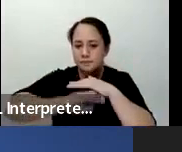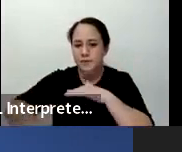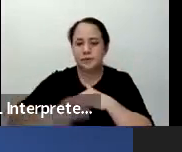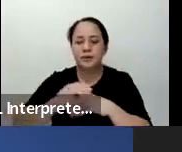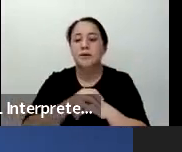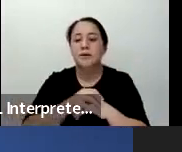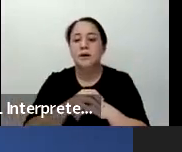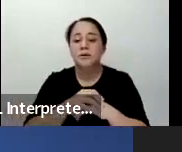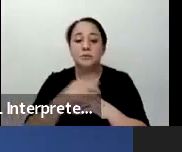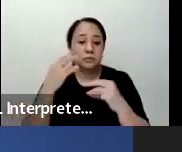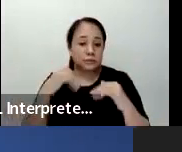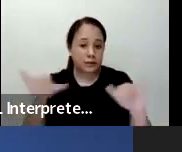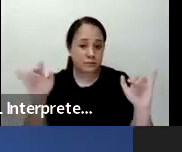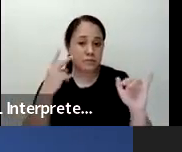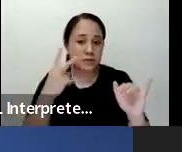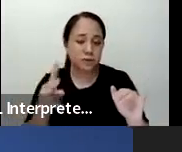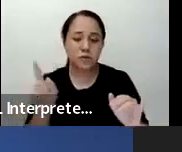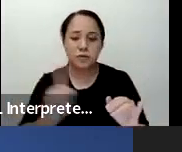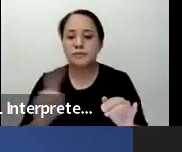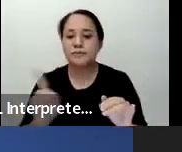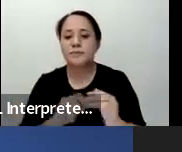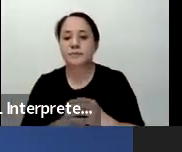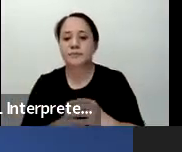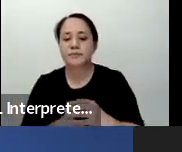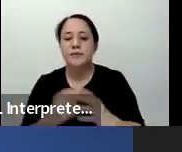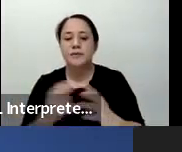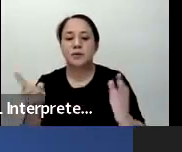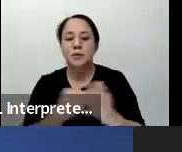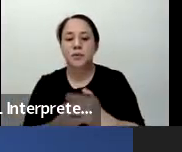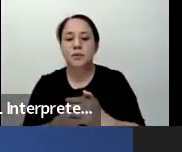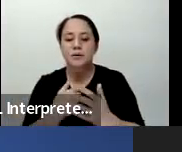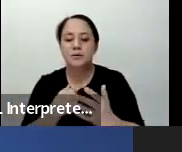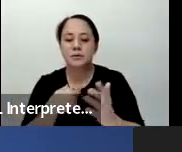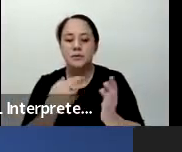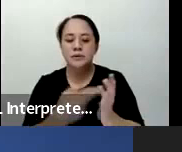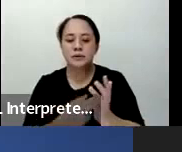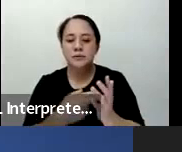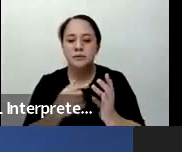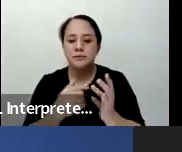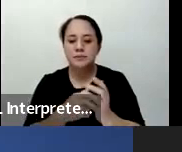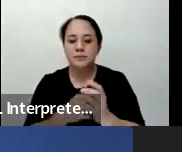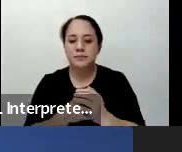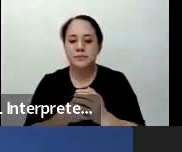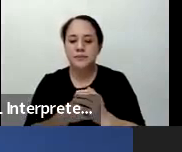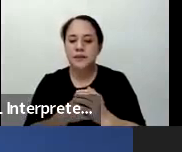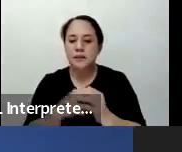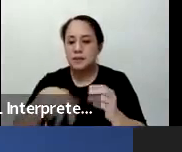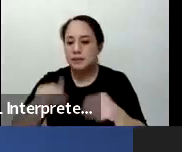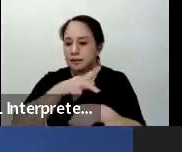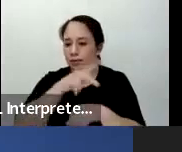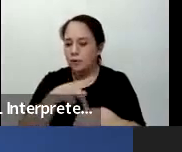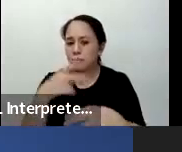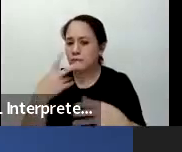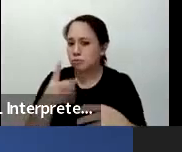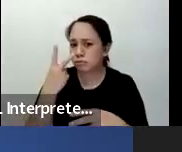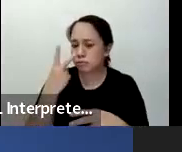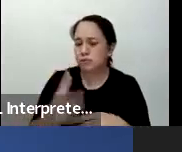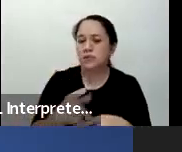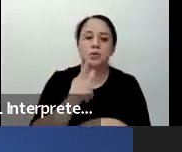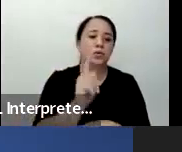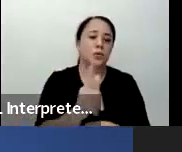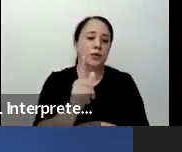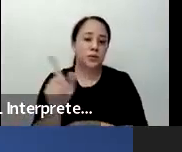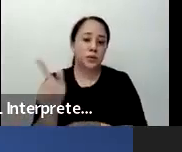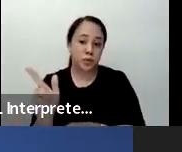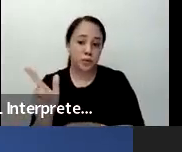also see here the monthly registered teenage births in the Philippines, where we also see that in 2021,